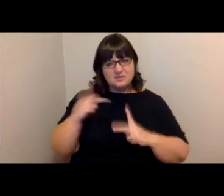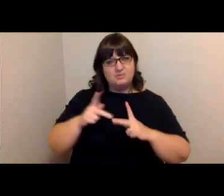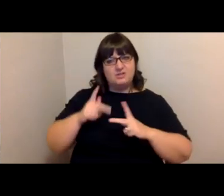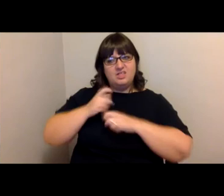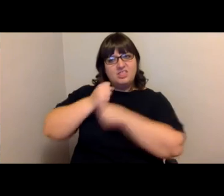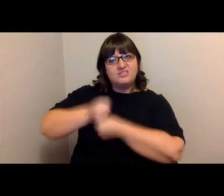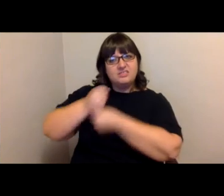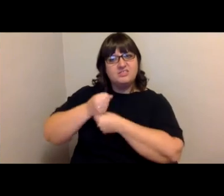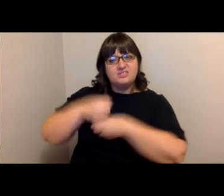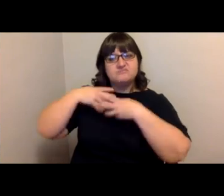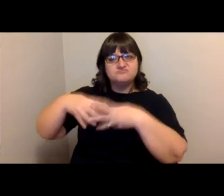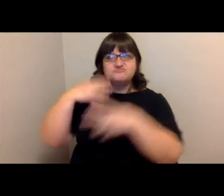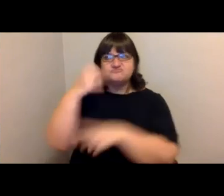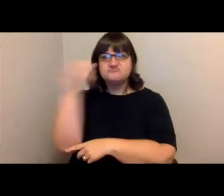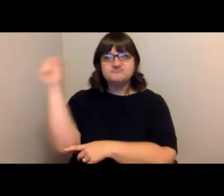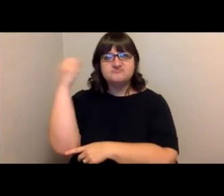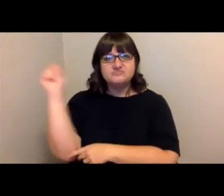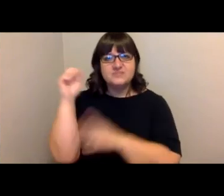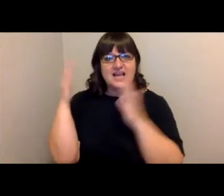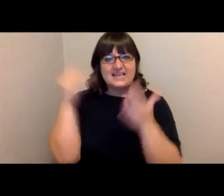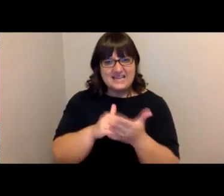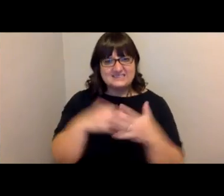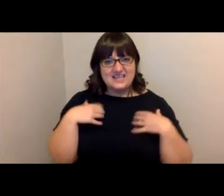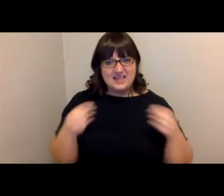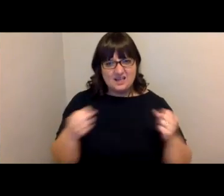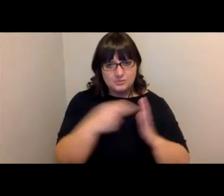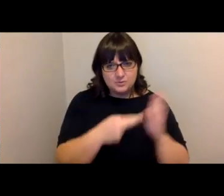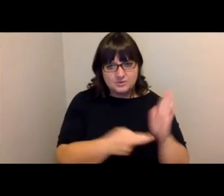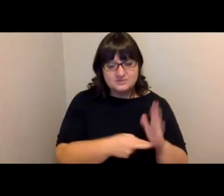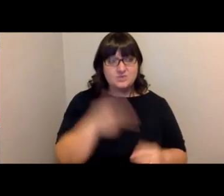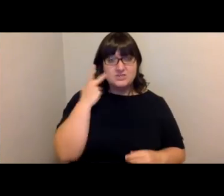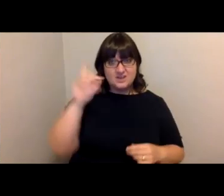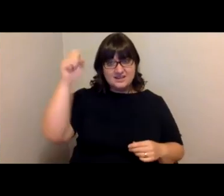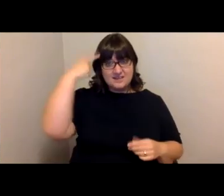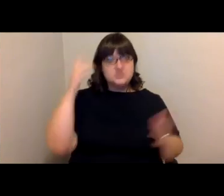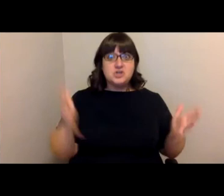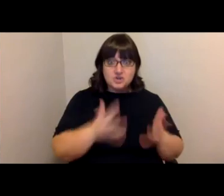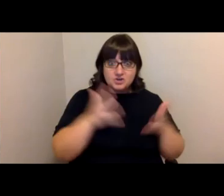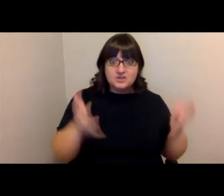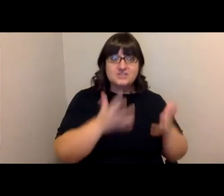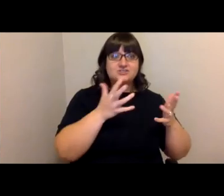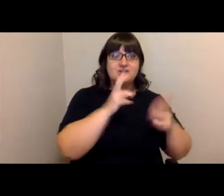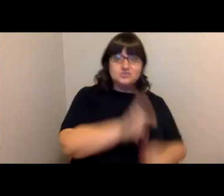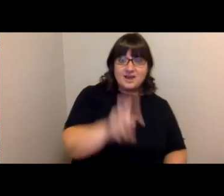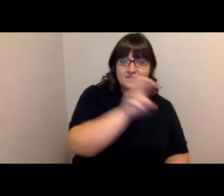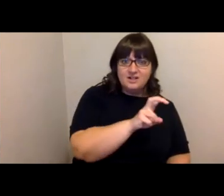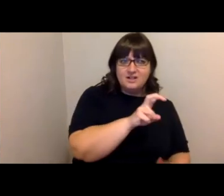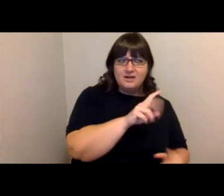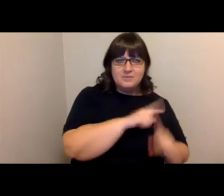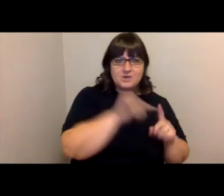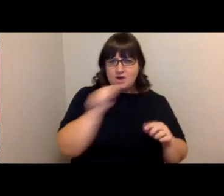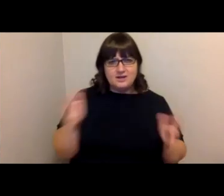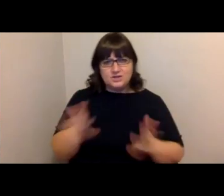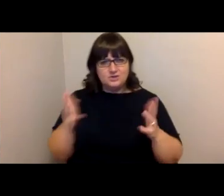witnessed governments promote inter-country or inter-provincial travel over preventative healthcare. We witnessed